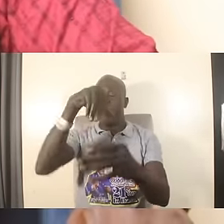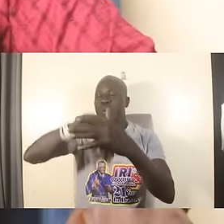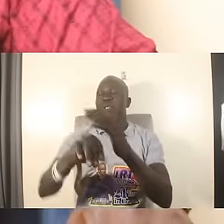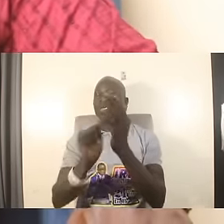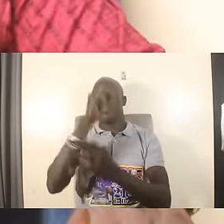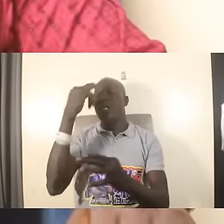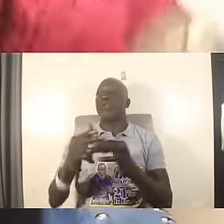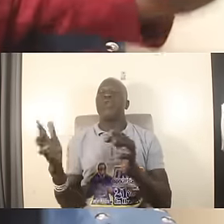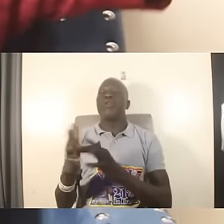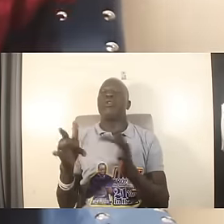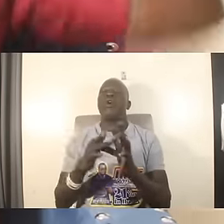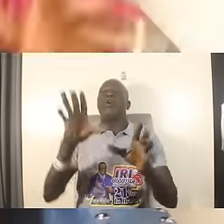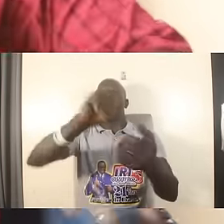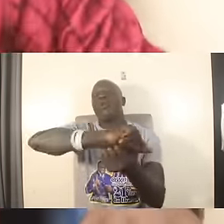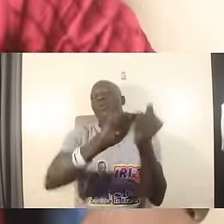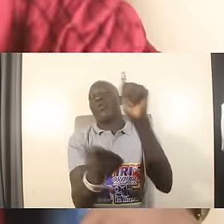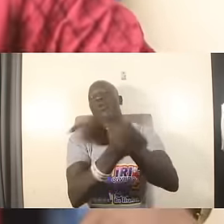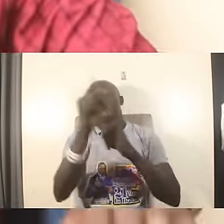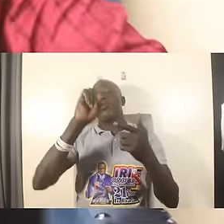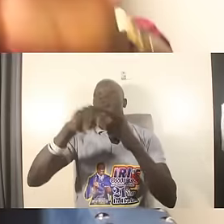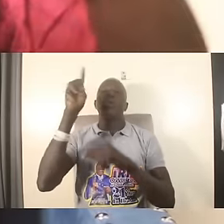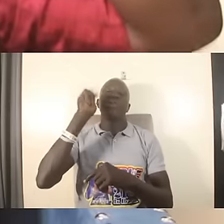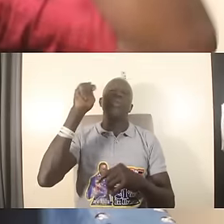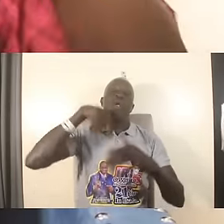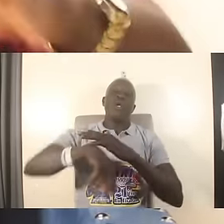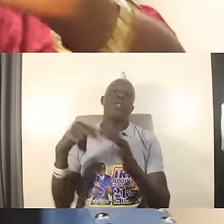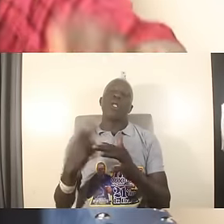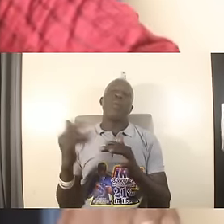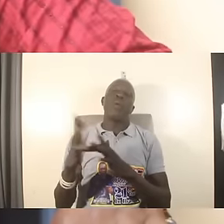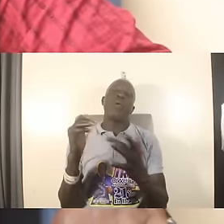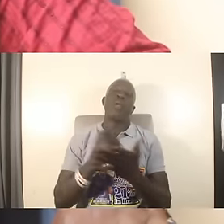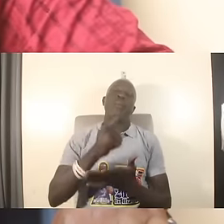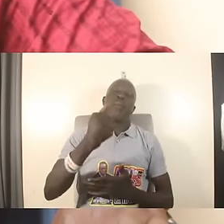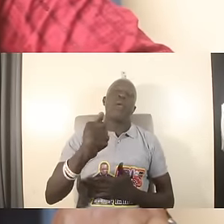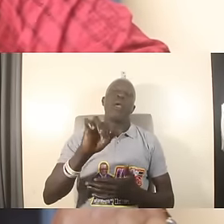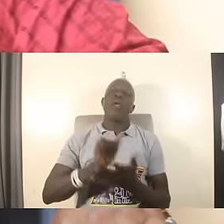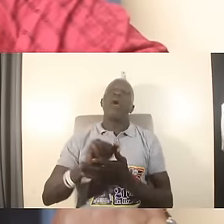of Jesus. Amen. In the name of Jesus. Amen.